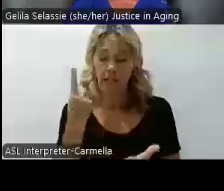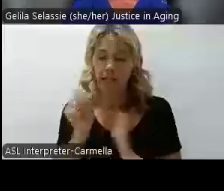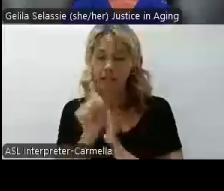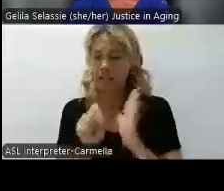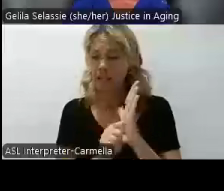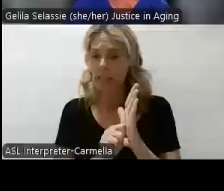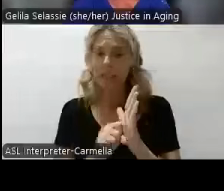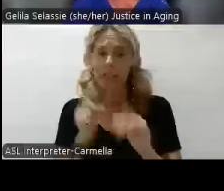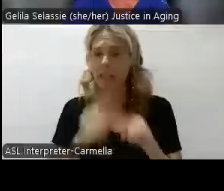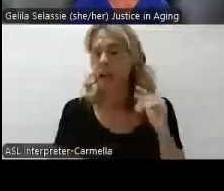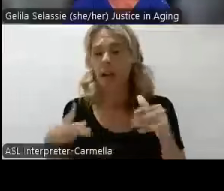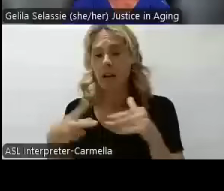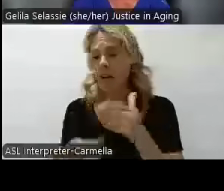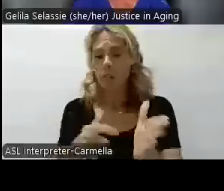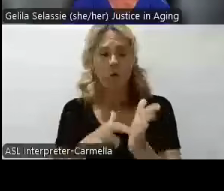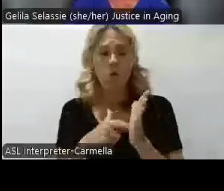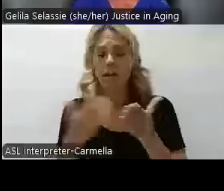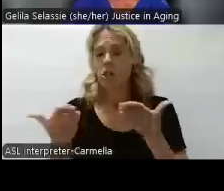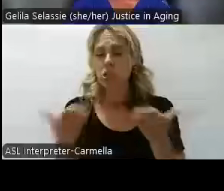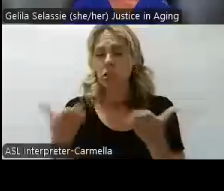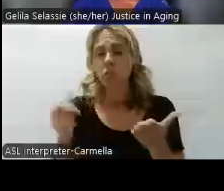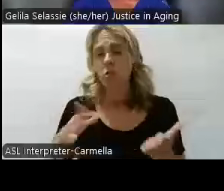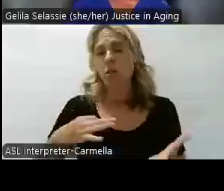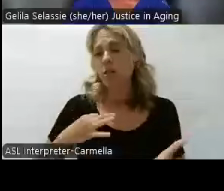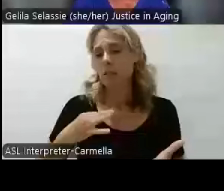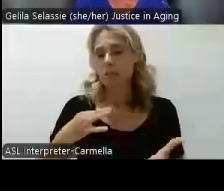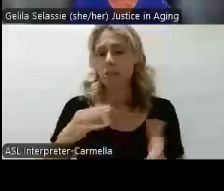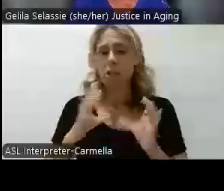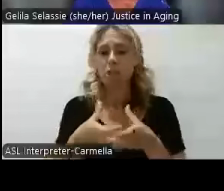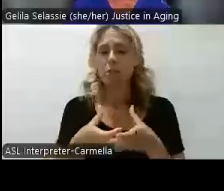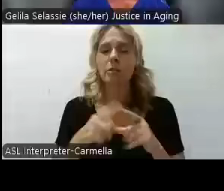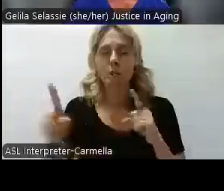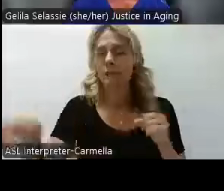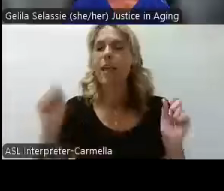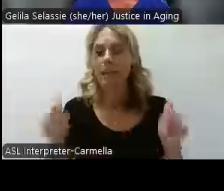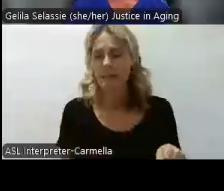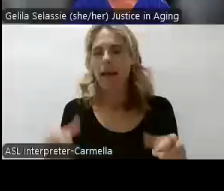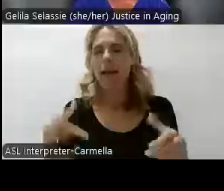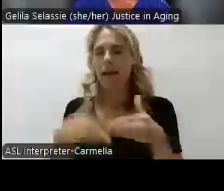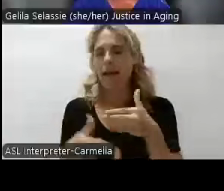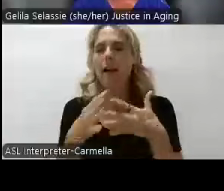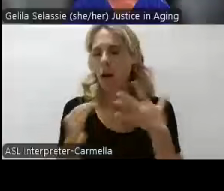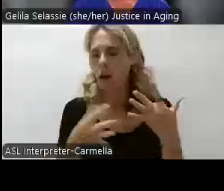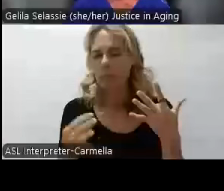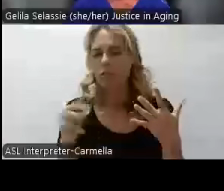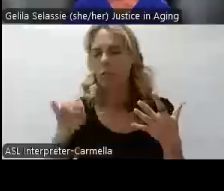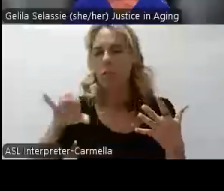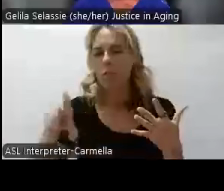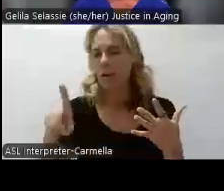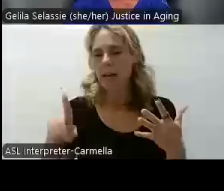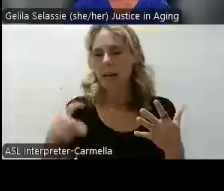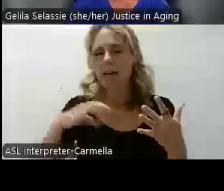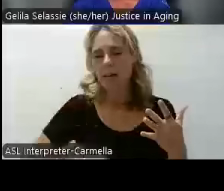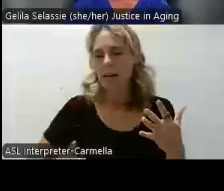cut required services or eligibility groups, but they can cut optional Medicaid benefits